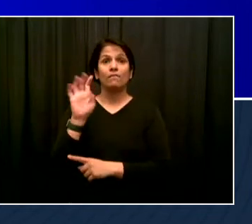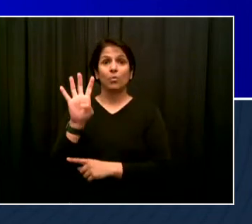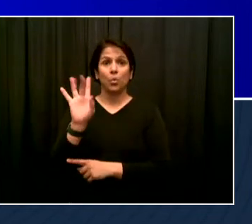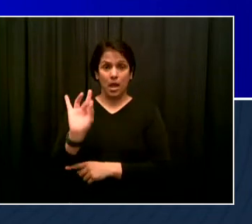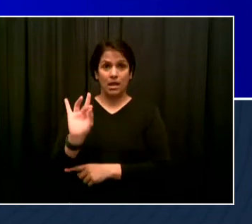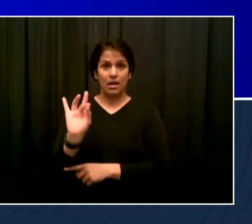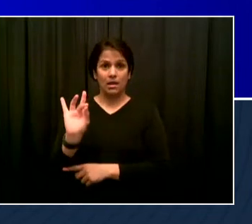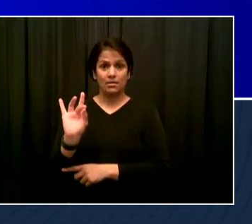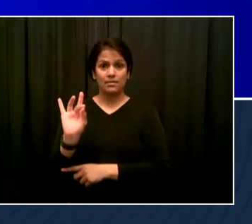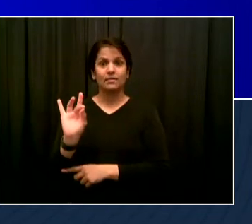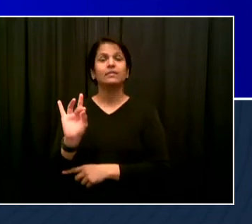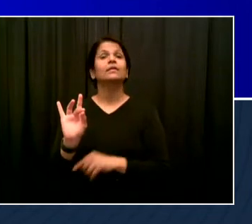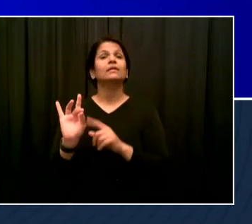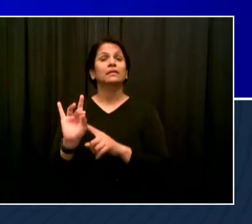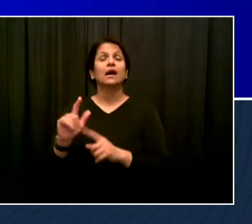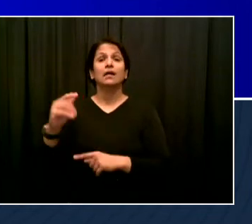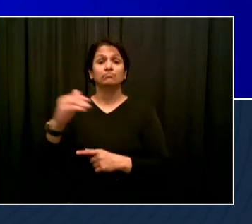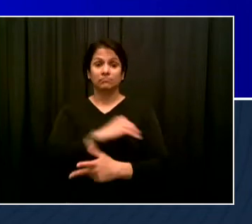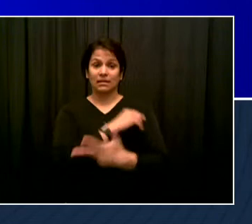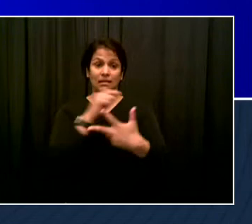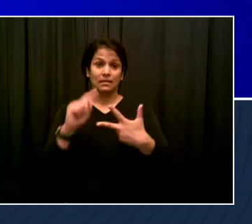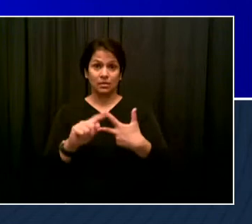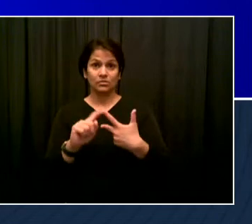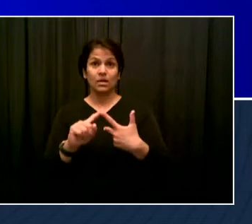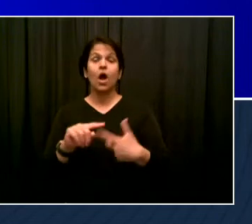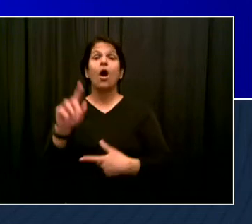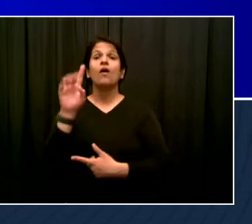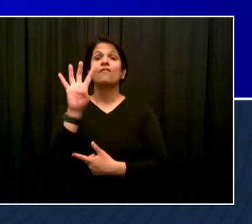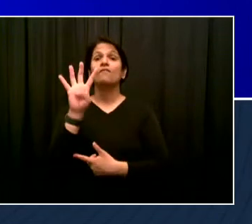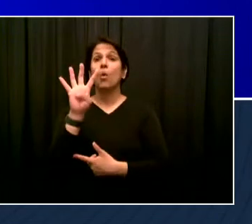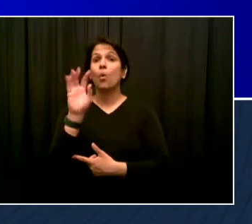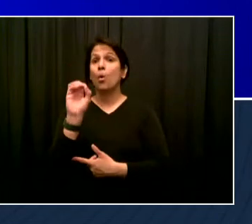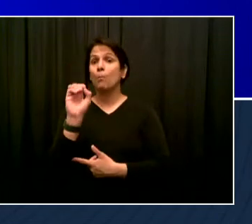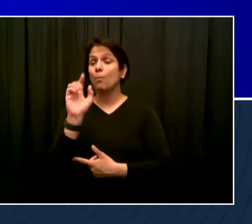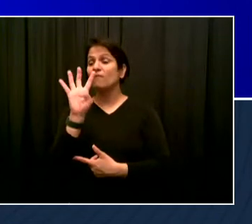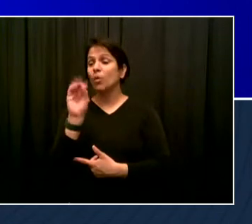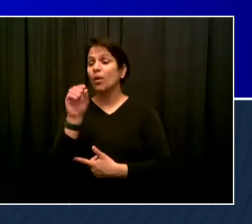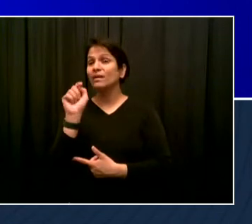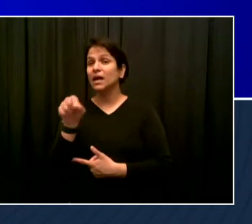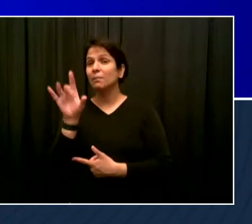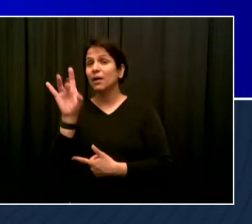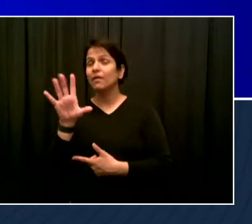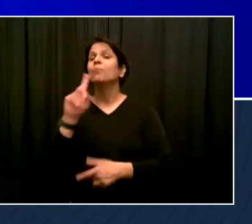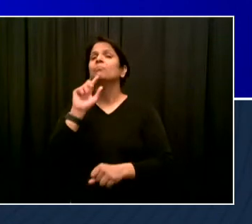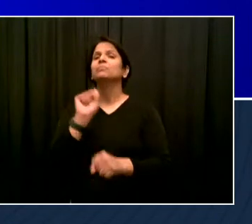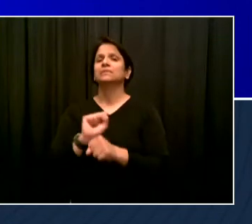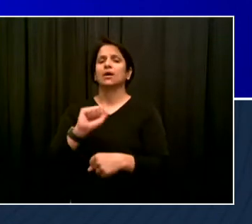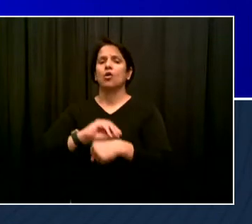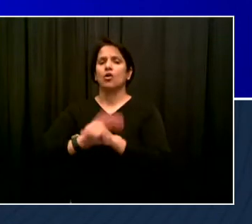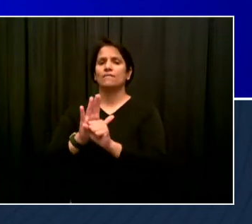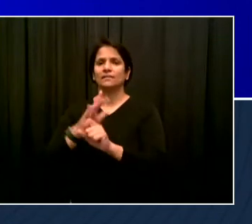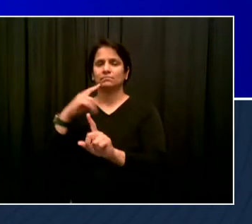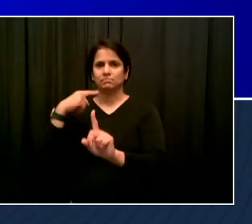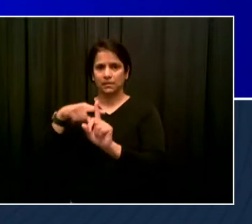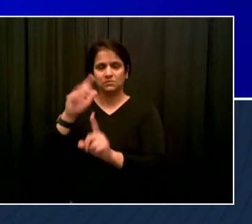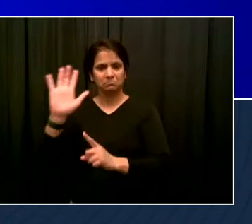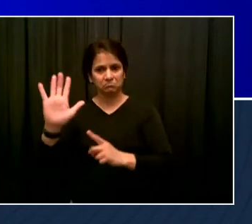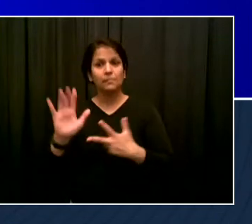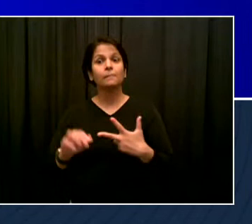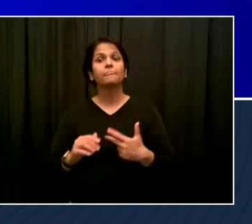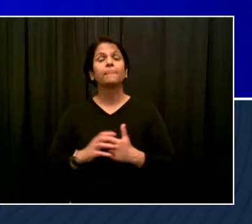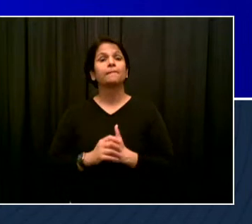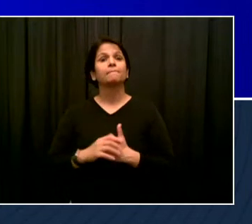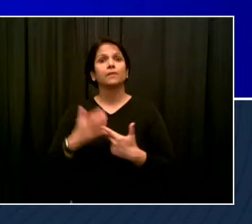confirmed positivity, 40.82%, so again, well below the threshold. Now, here's another one, very positive and